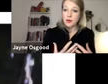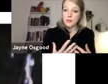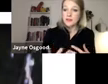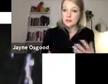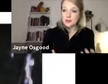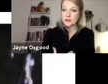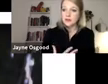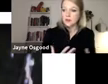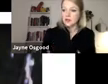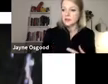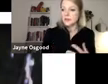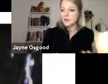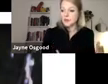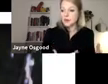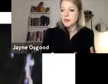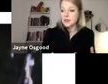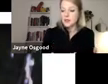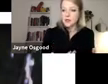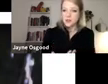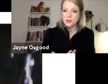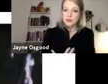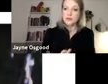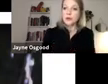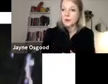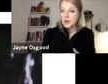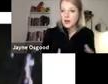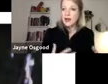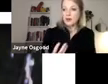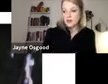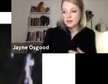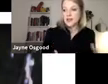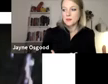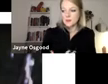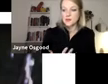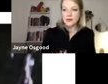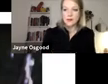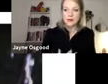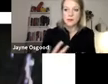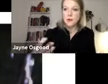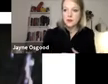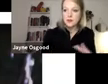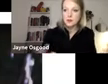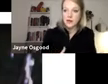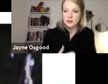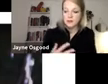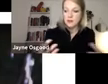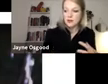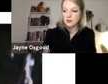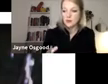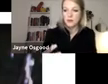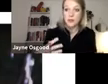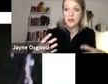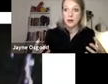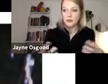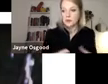some insights into the ways in which we make connections through Haraway's game of string figuring, passing patterns back